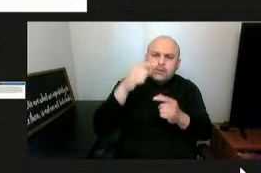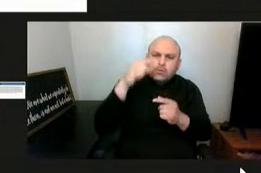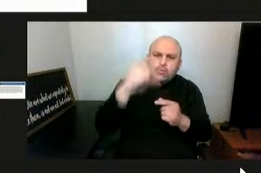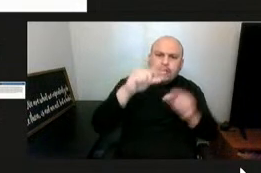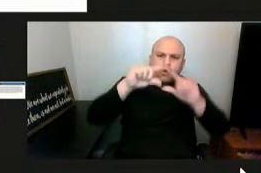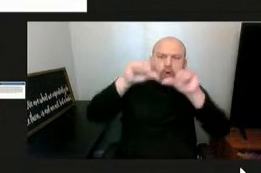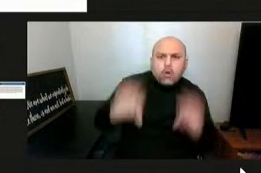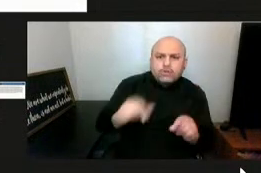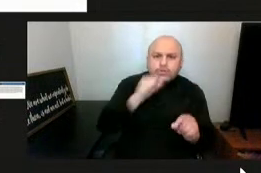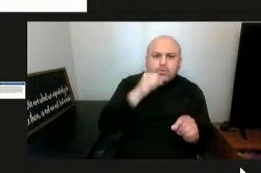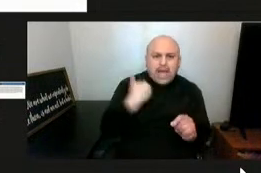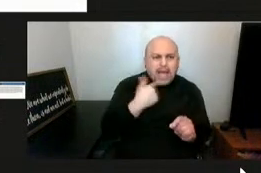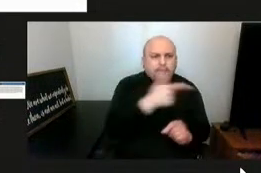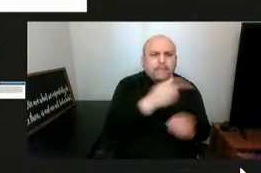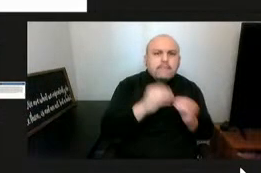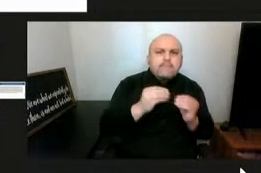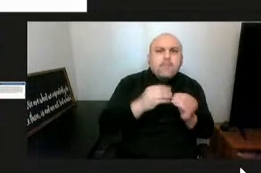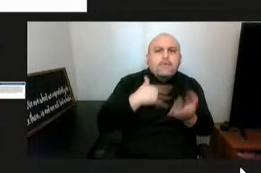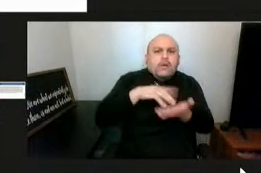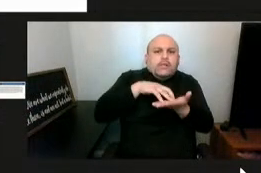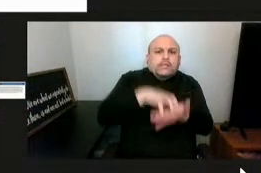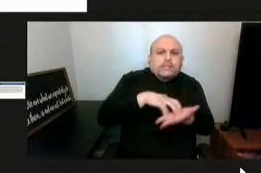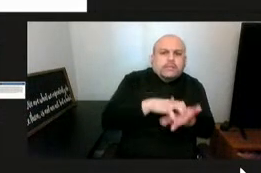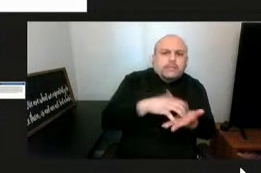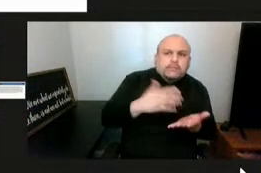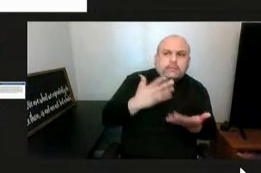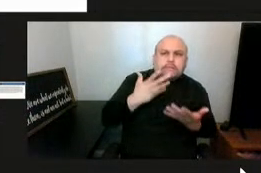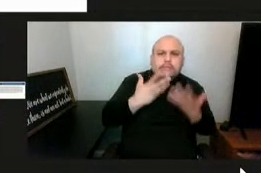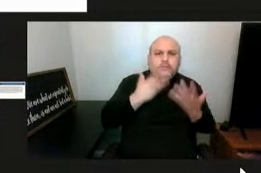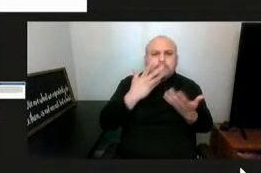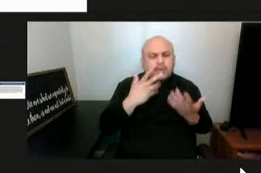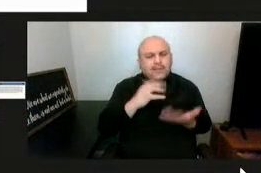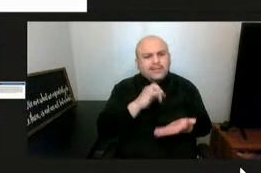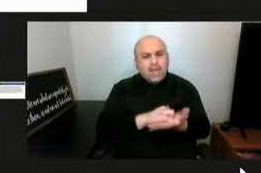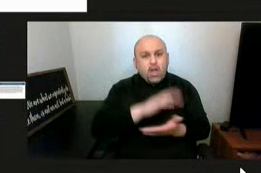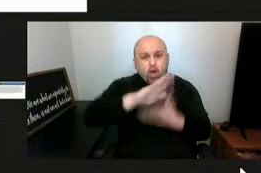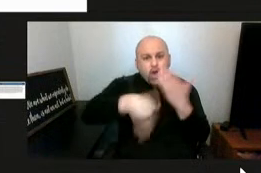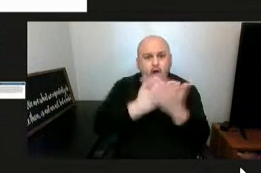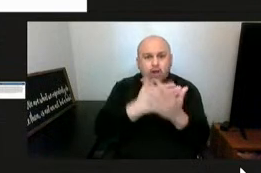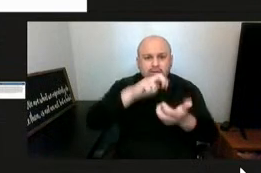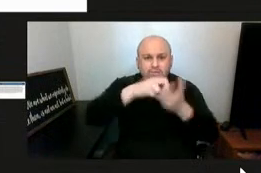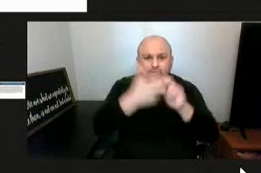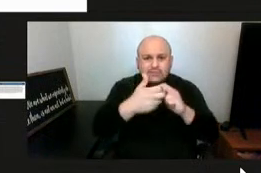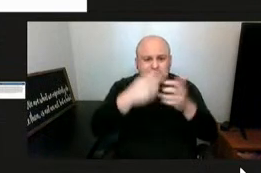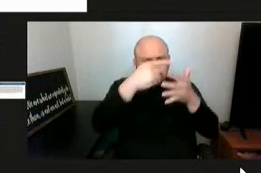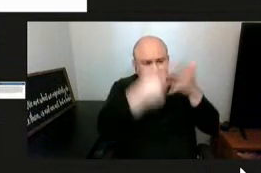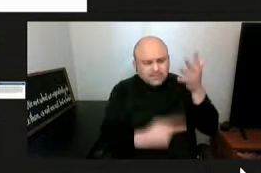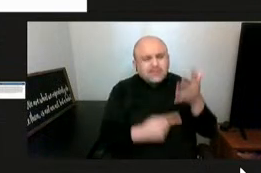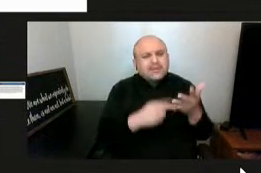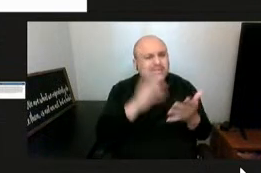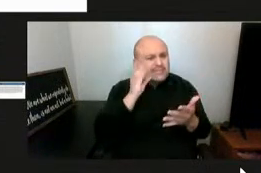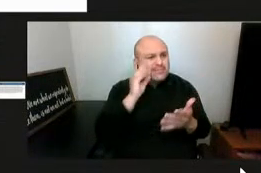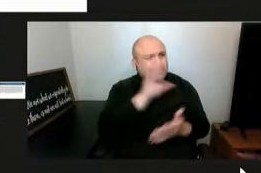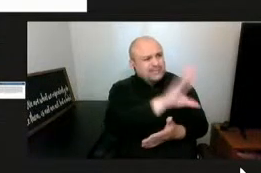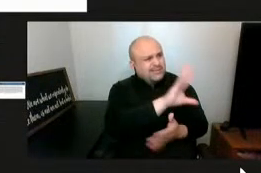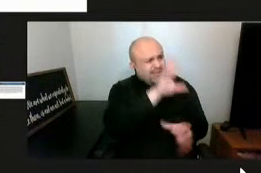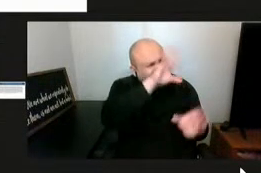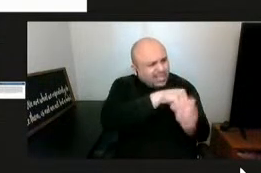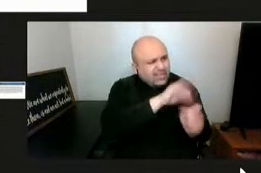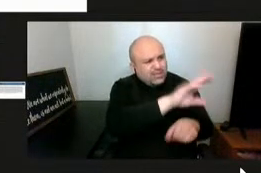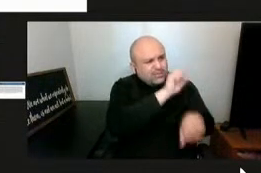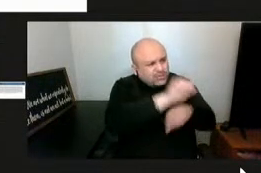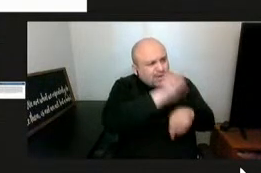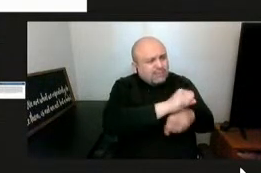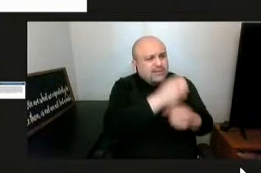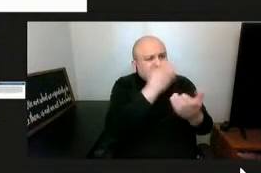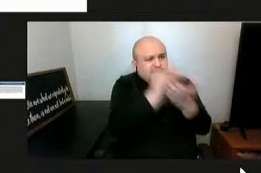vulnerability. So all of these precariousness they are experiencing related to their jobs and economic stability